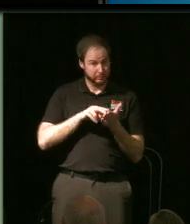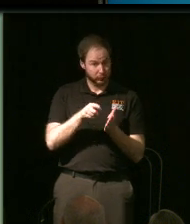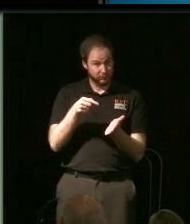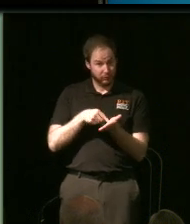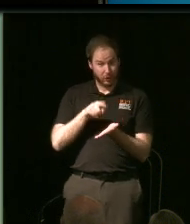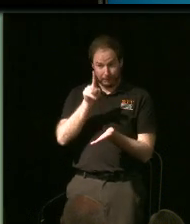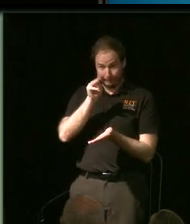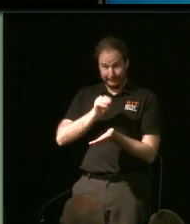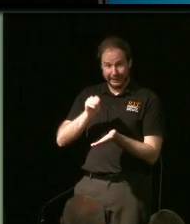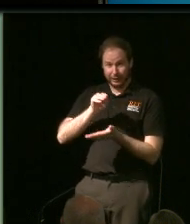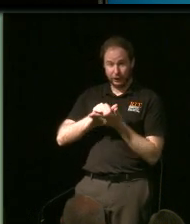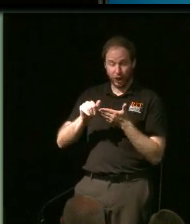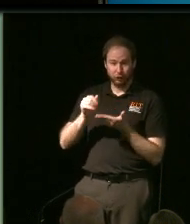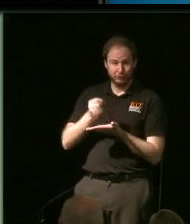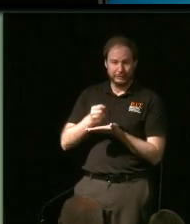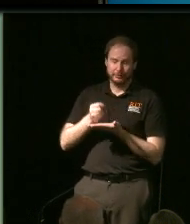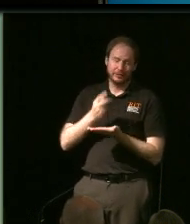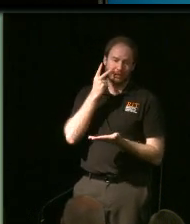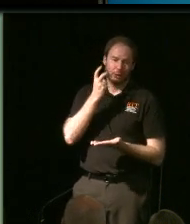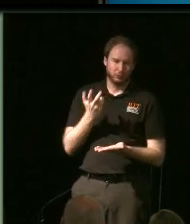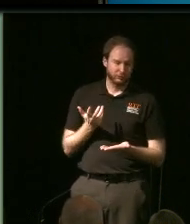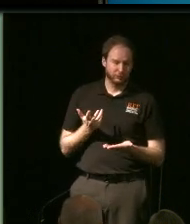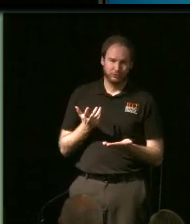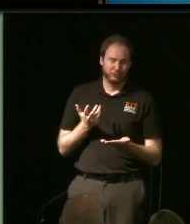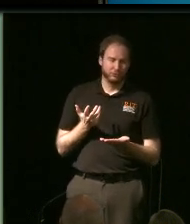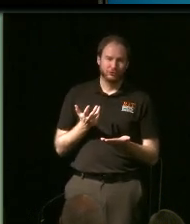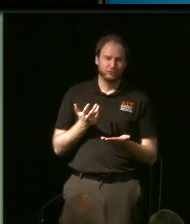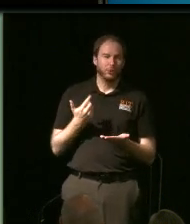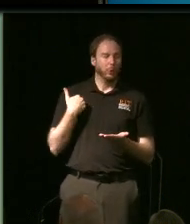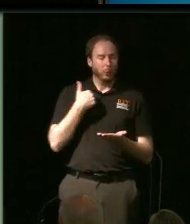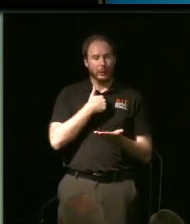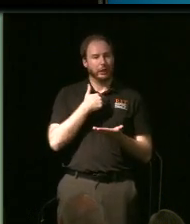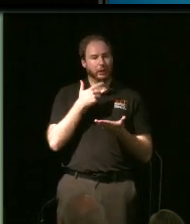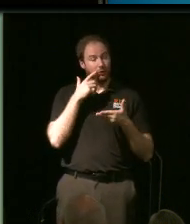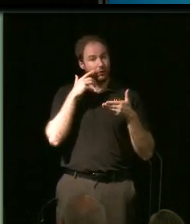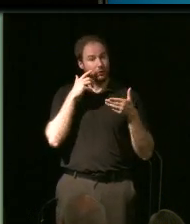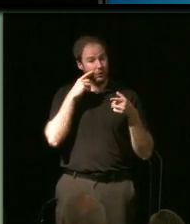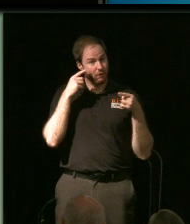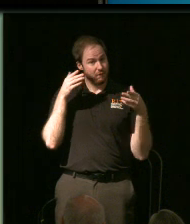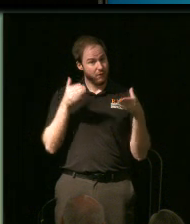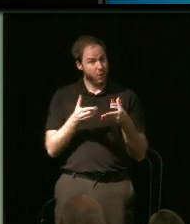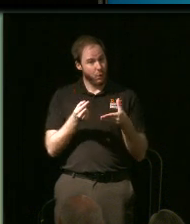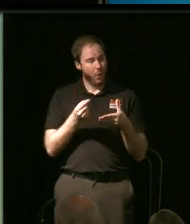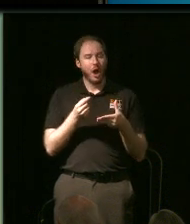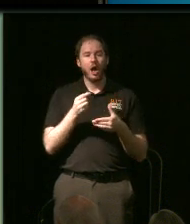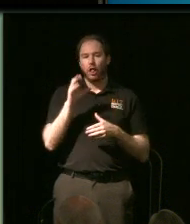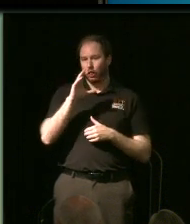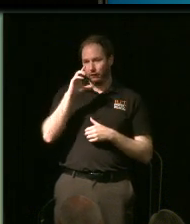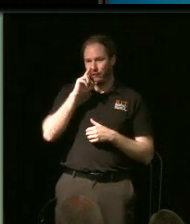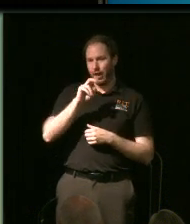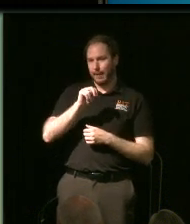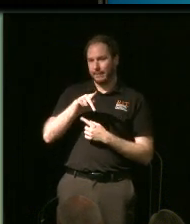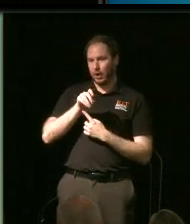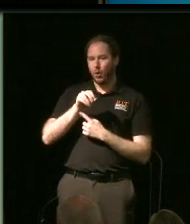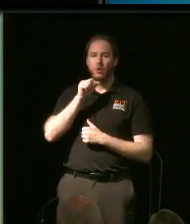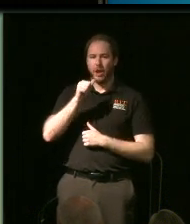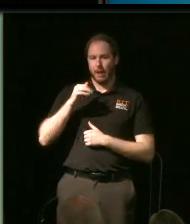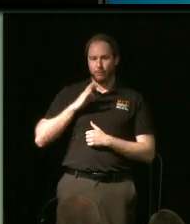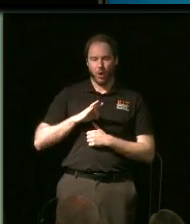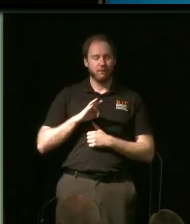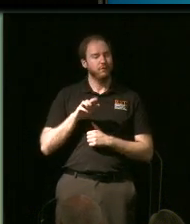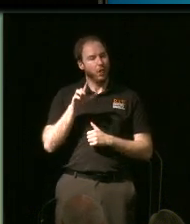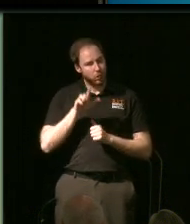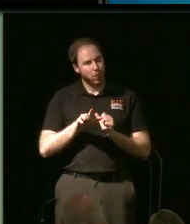We have to come up with something better. And that's why we're really focused on not-for-profit, low